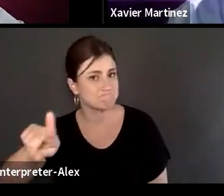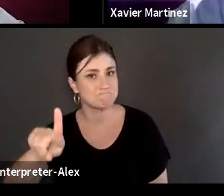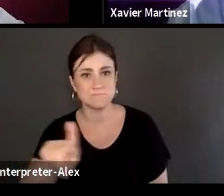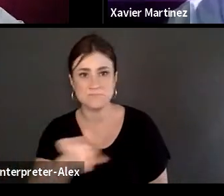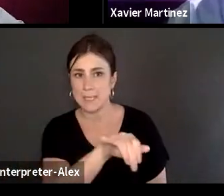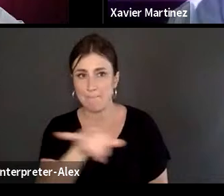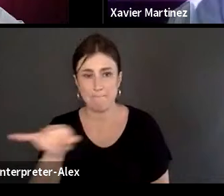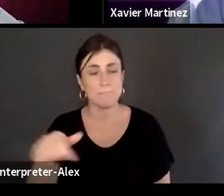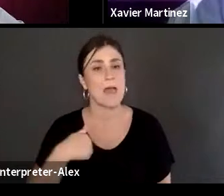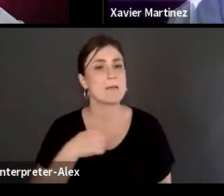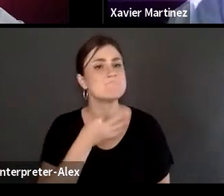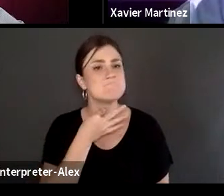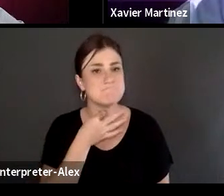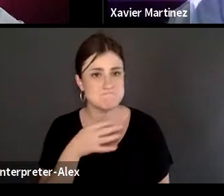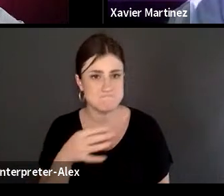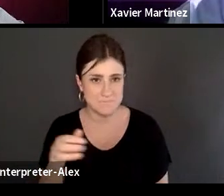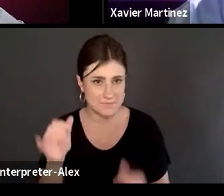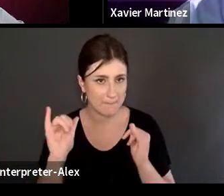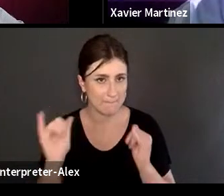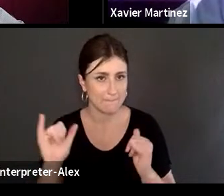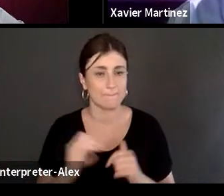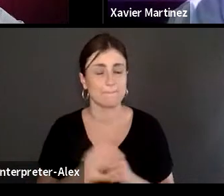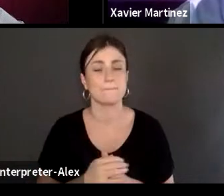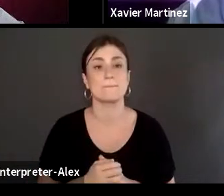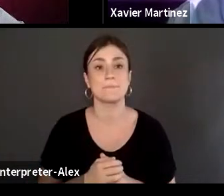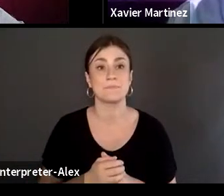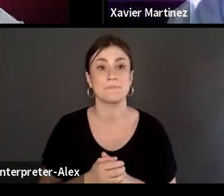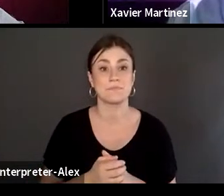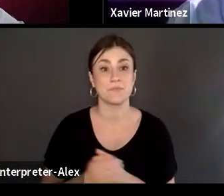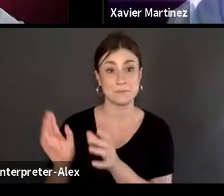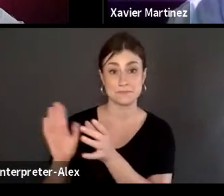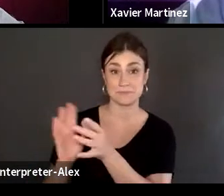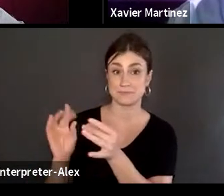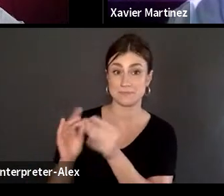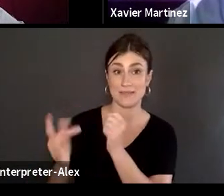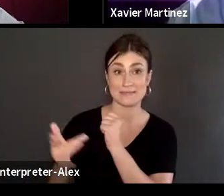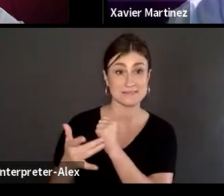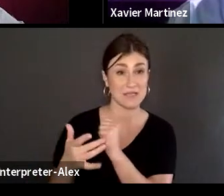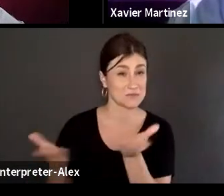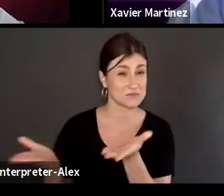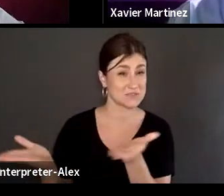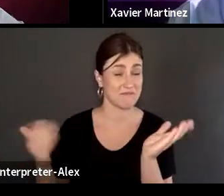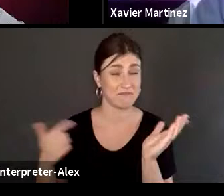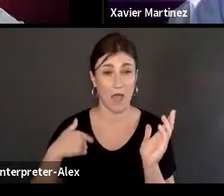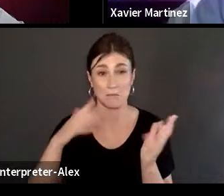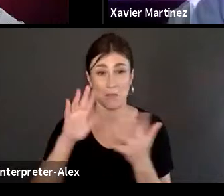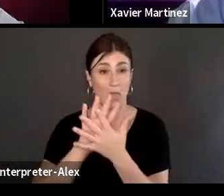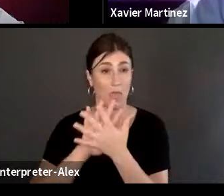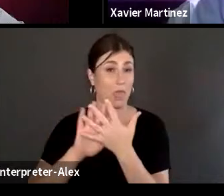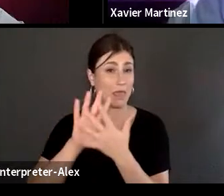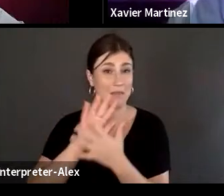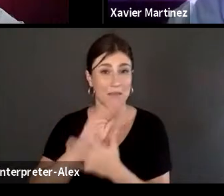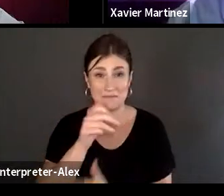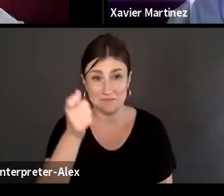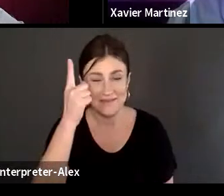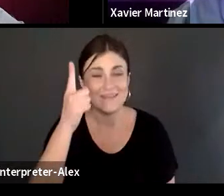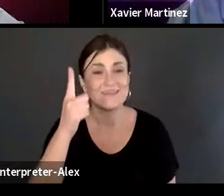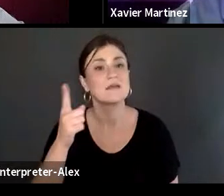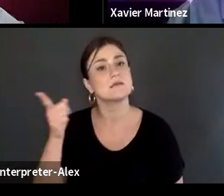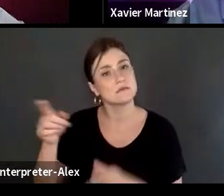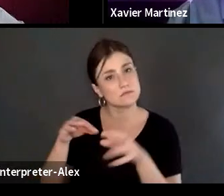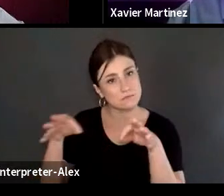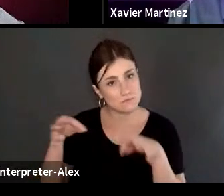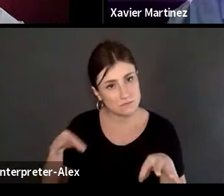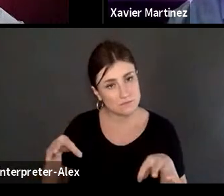last meeting. And as I said, you know, when they start talking the technical stuff, I kind of lose it. But anyway, from what they explained